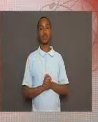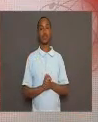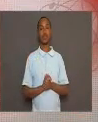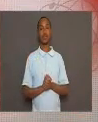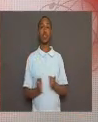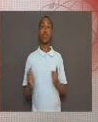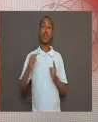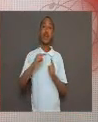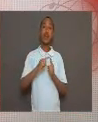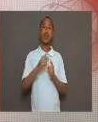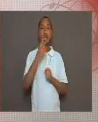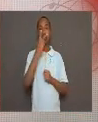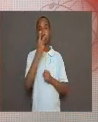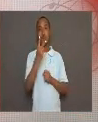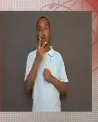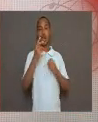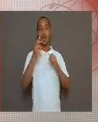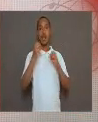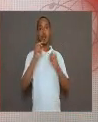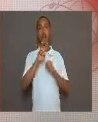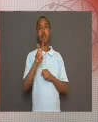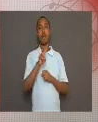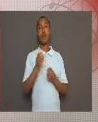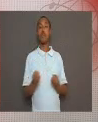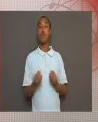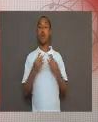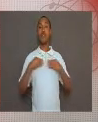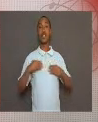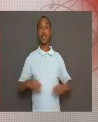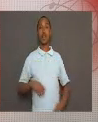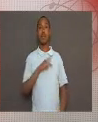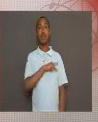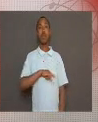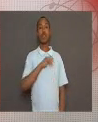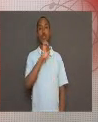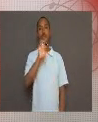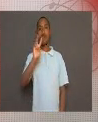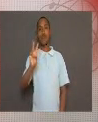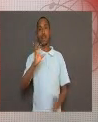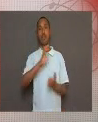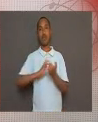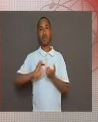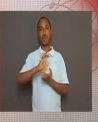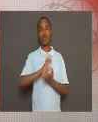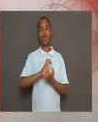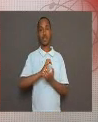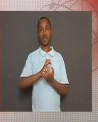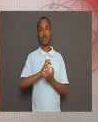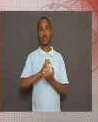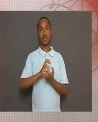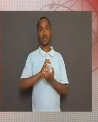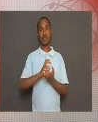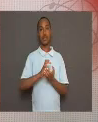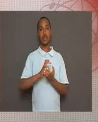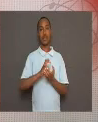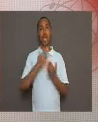In order to explore a couple more physical properties of covalent compounds, let